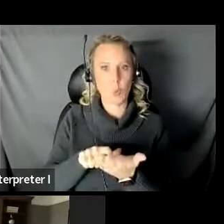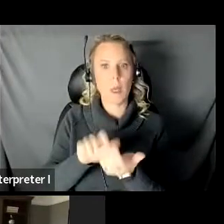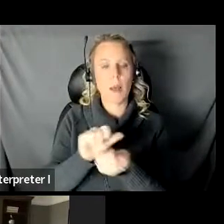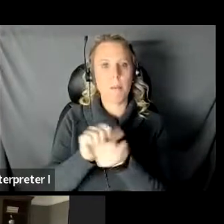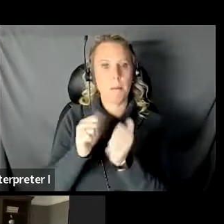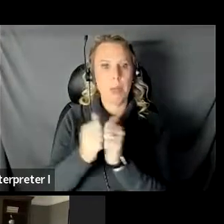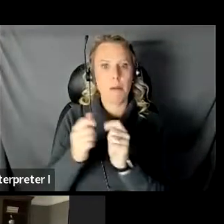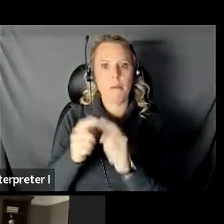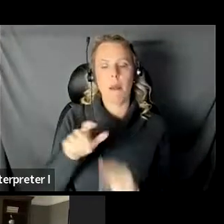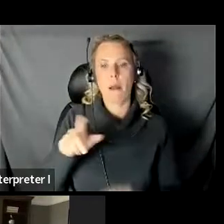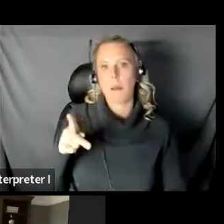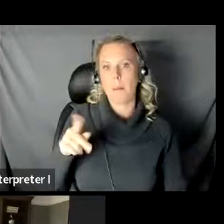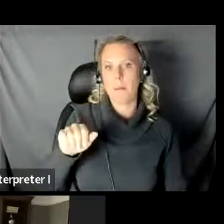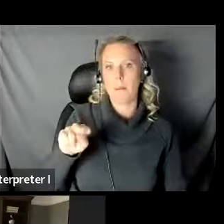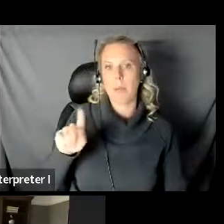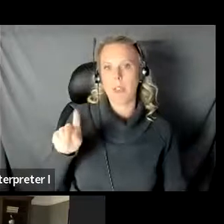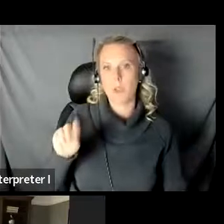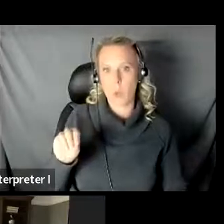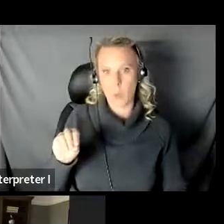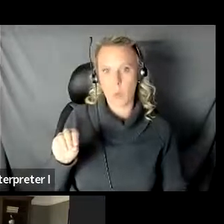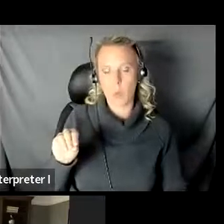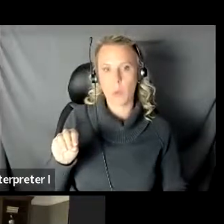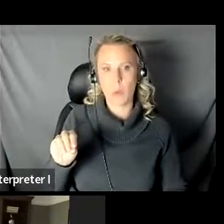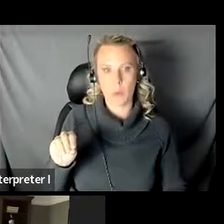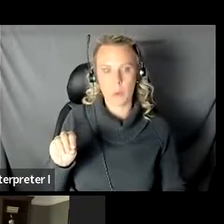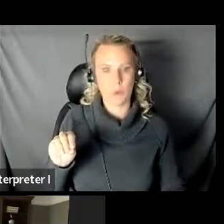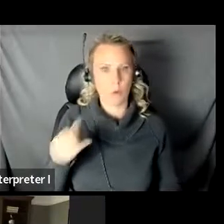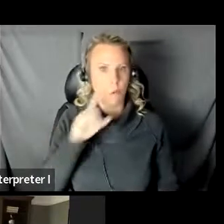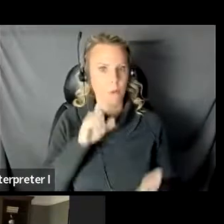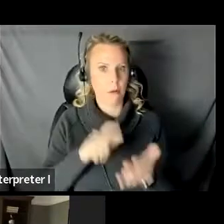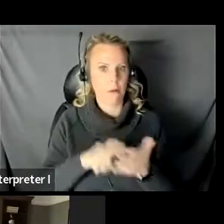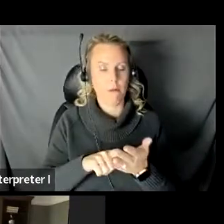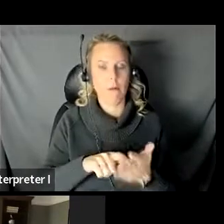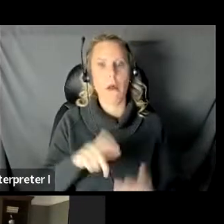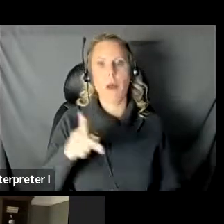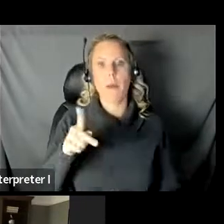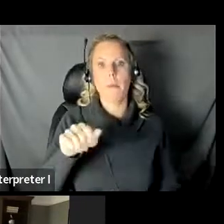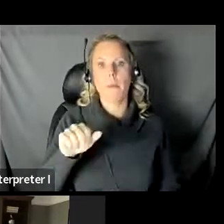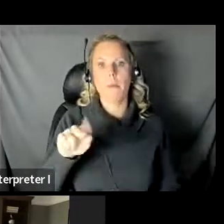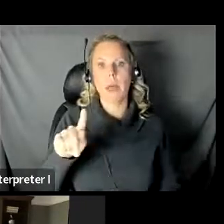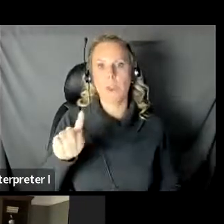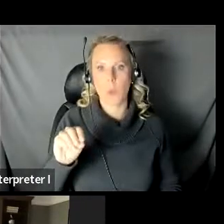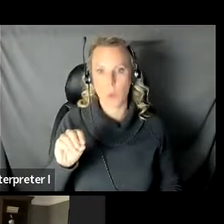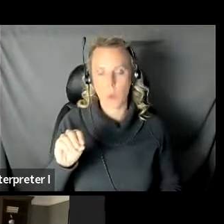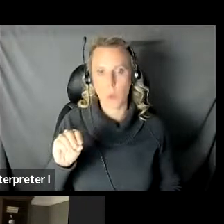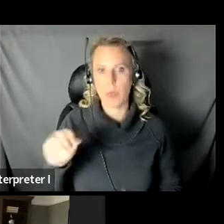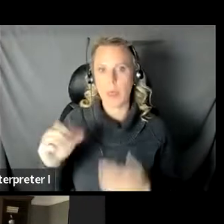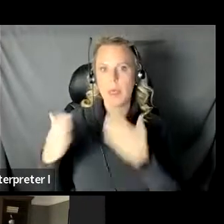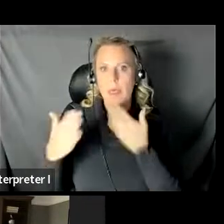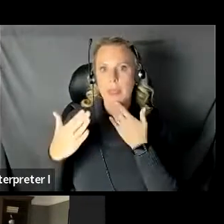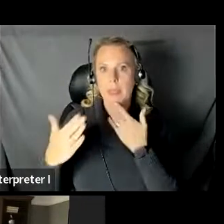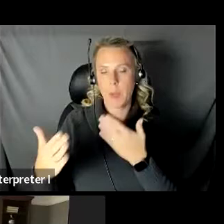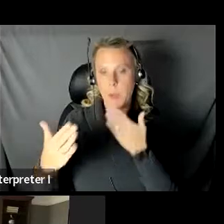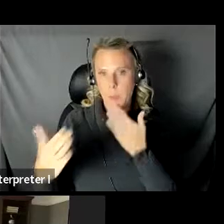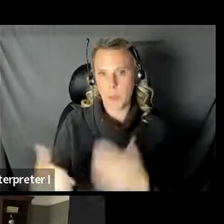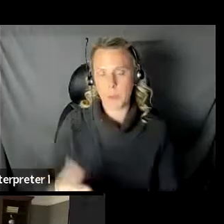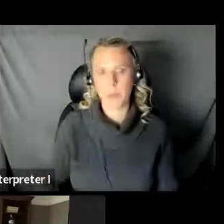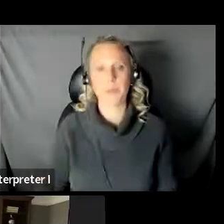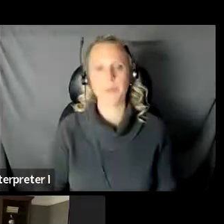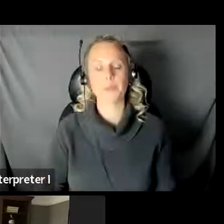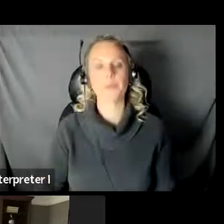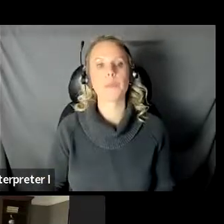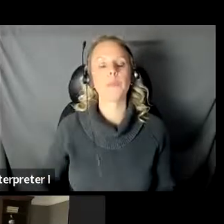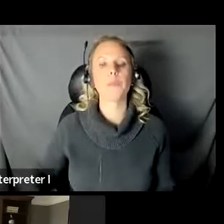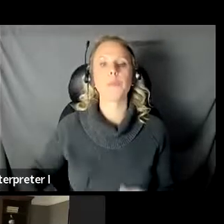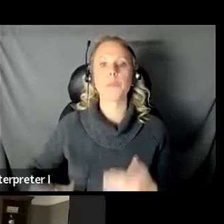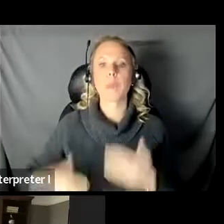amendment from Councilmember Pinto. I'll recognize Councilmember Pinto. Thank you very much, Mr. Chairman. And